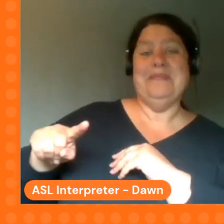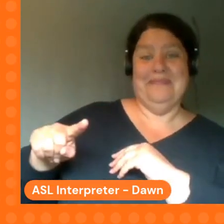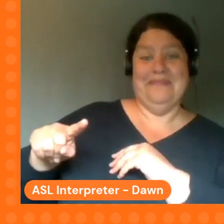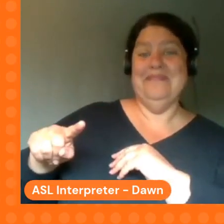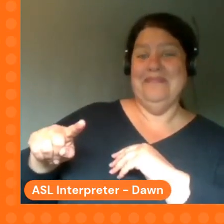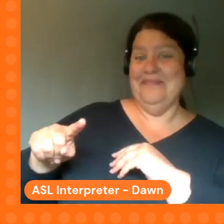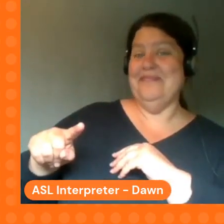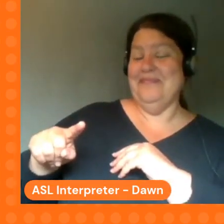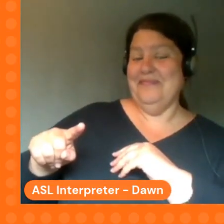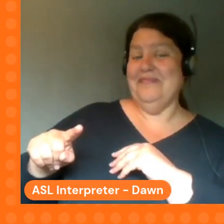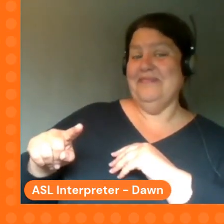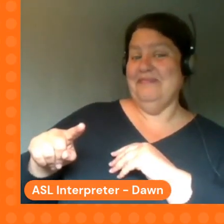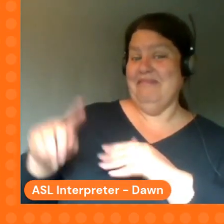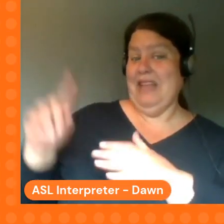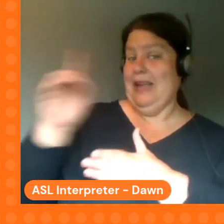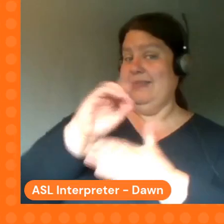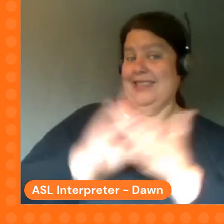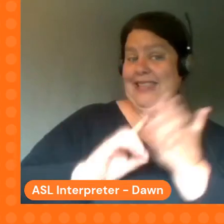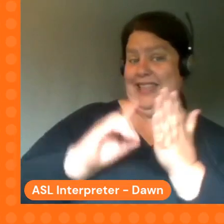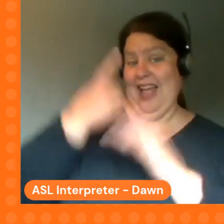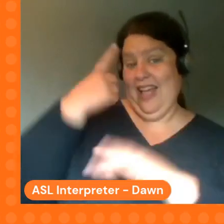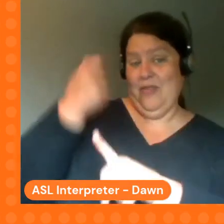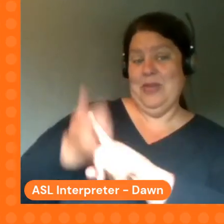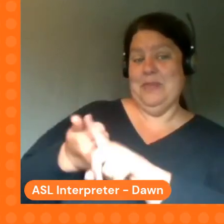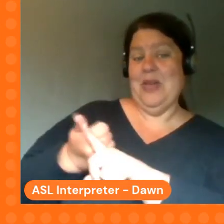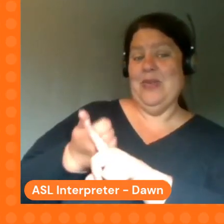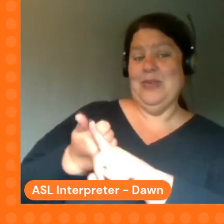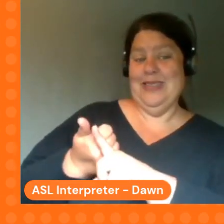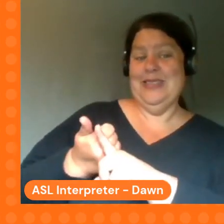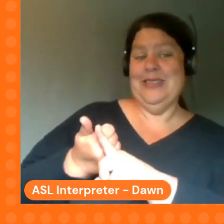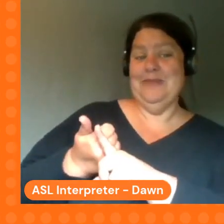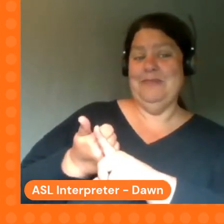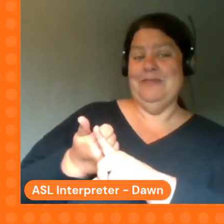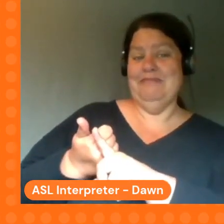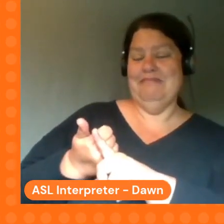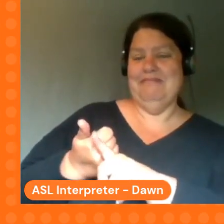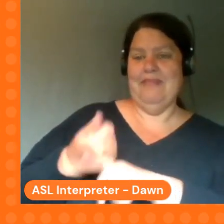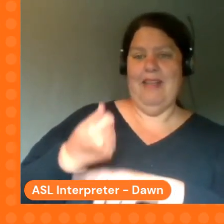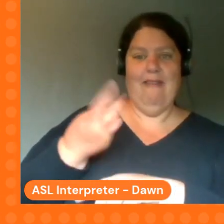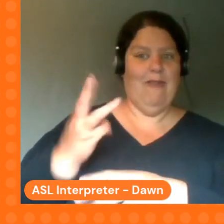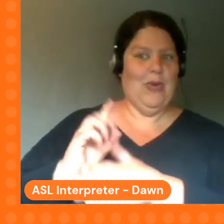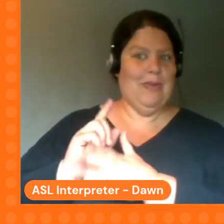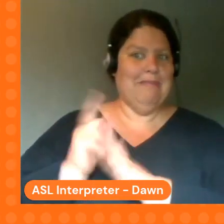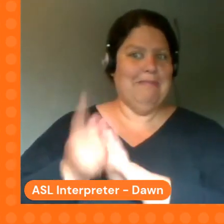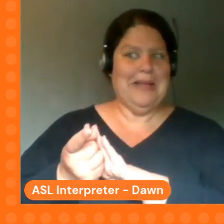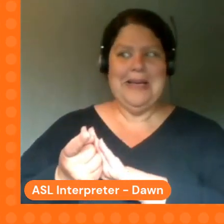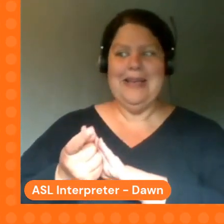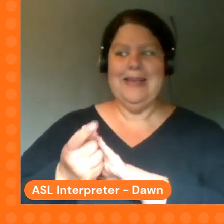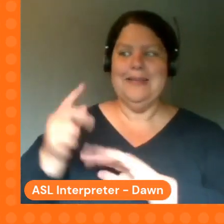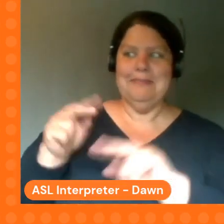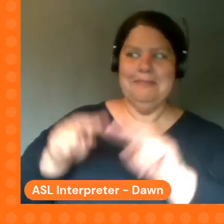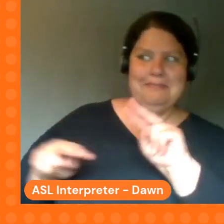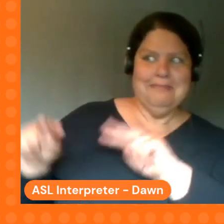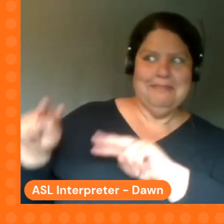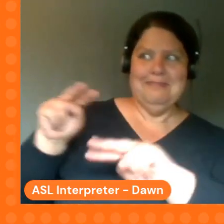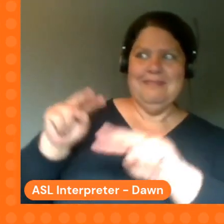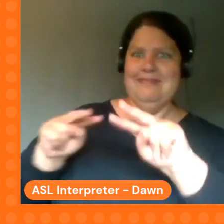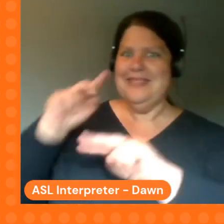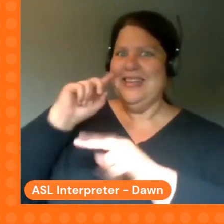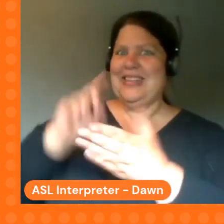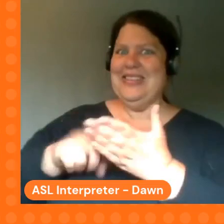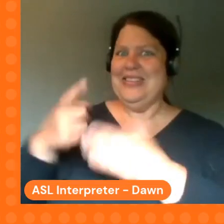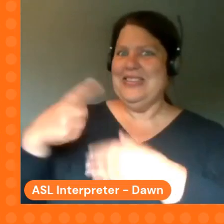design it for themselves. After a few minutes, I just saw the students actually making